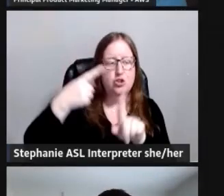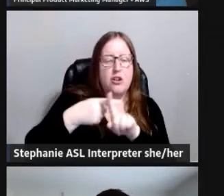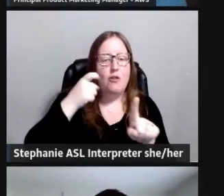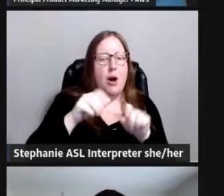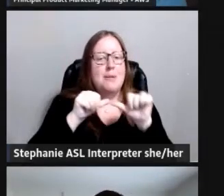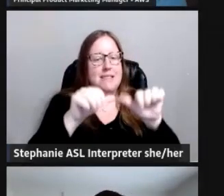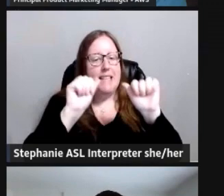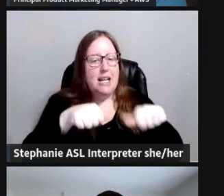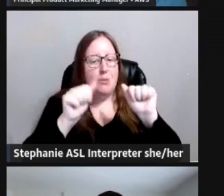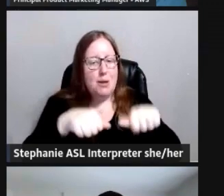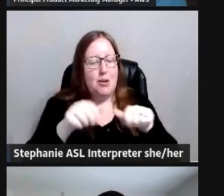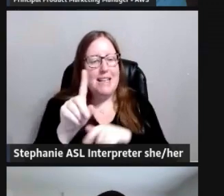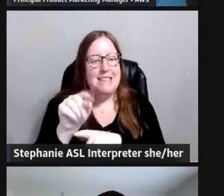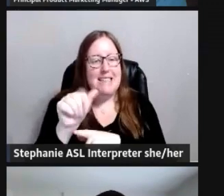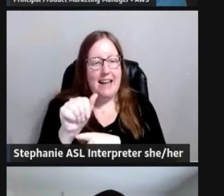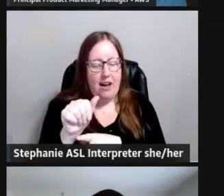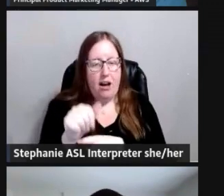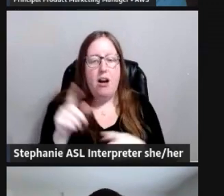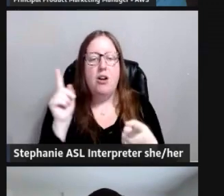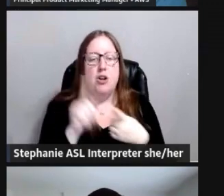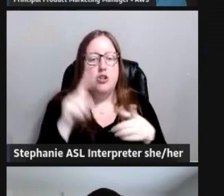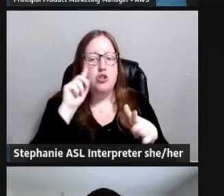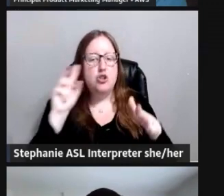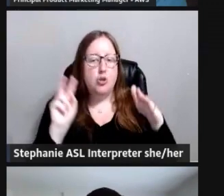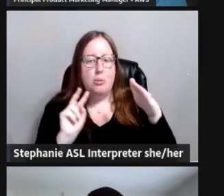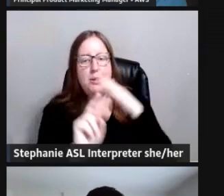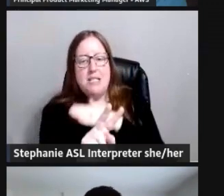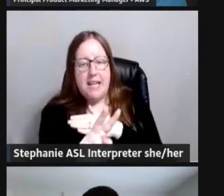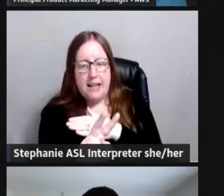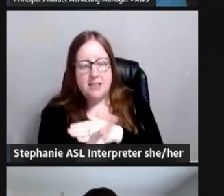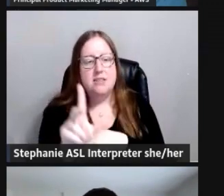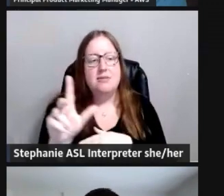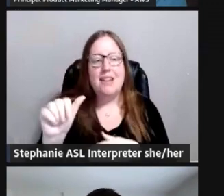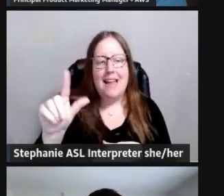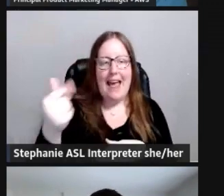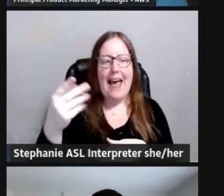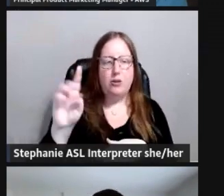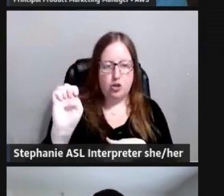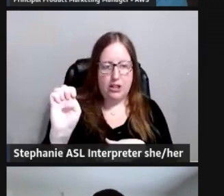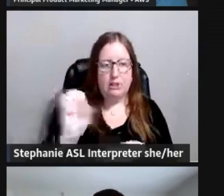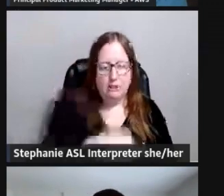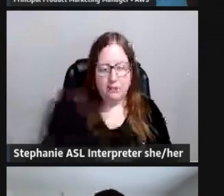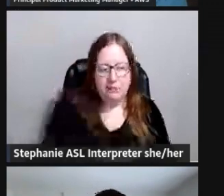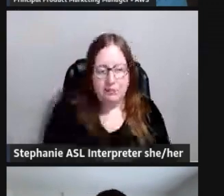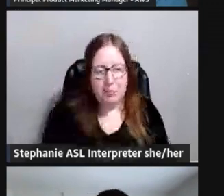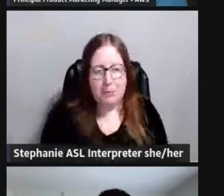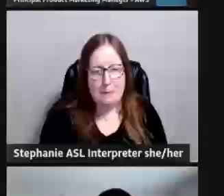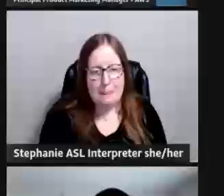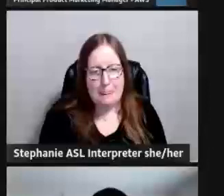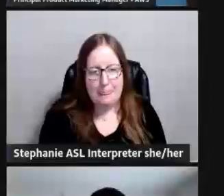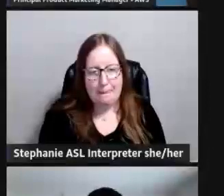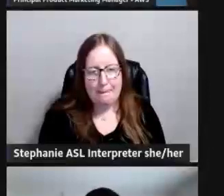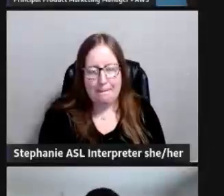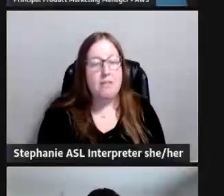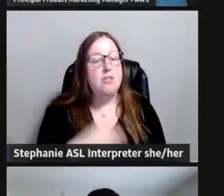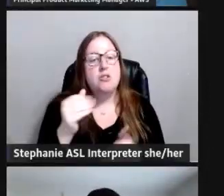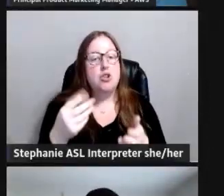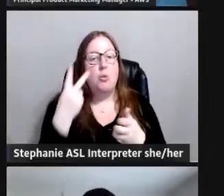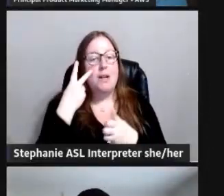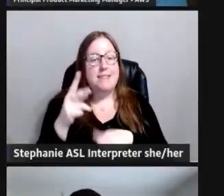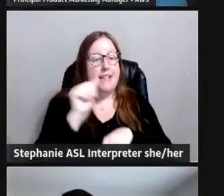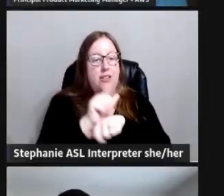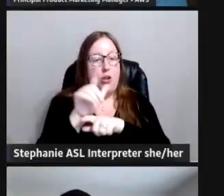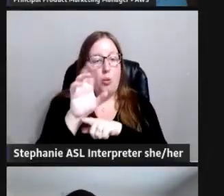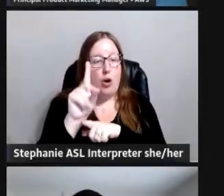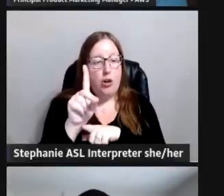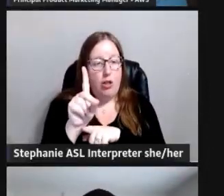Sustainability Data Initiative to try and predict lake algae formation. So I want to give you an overview of the workload, like what we're